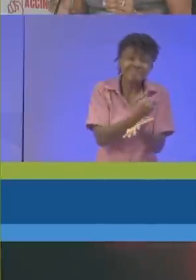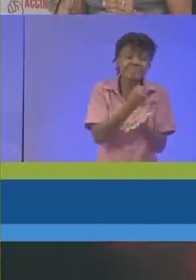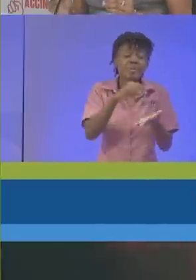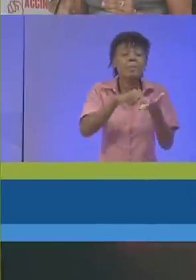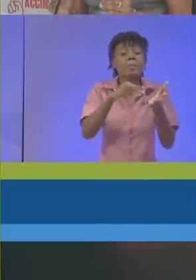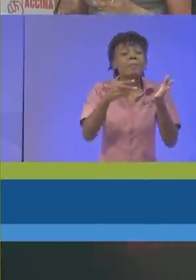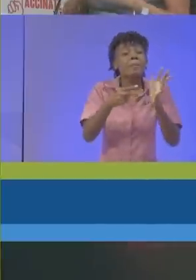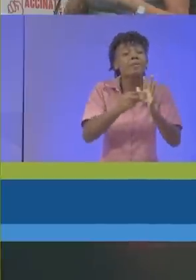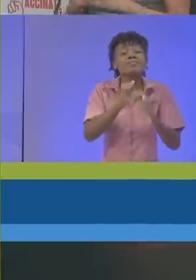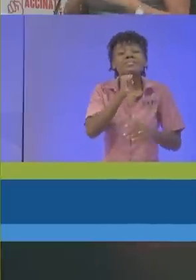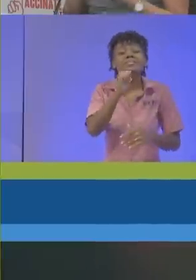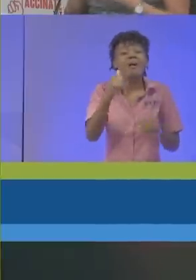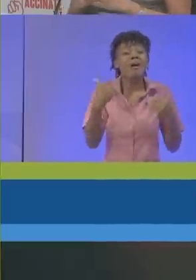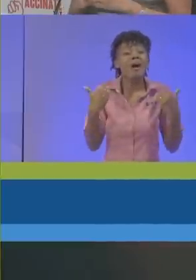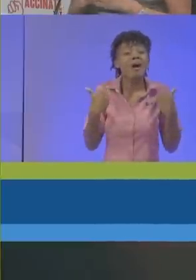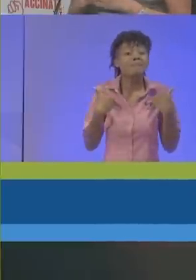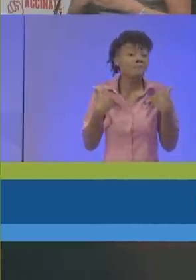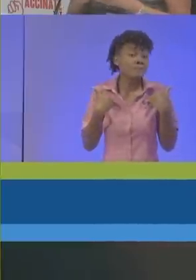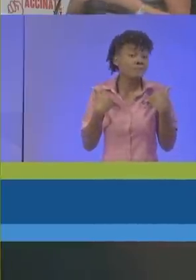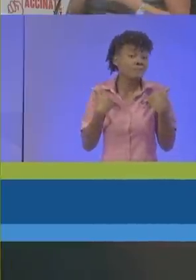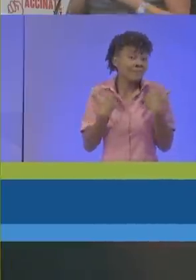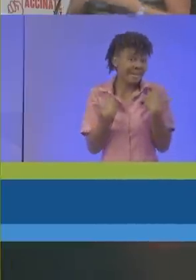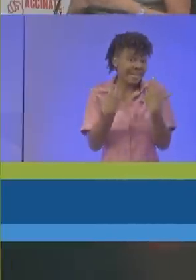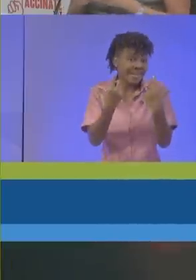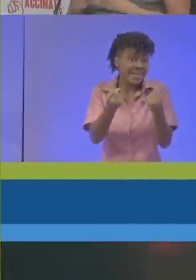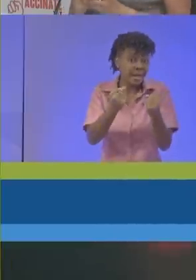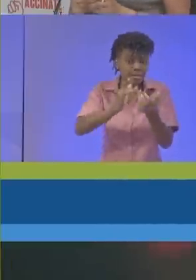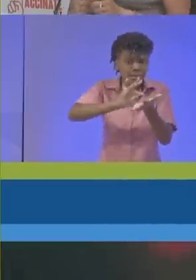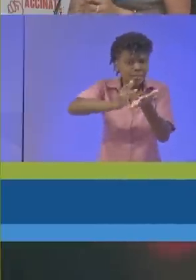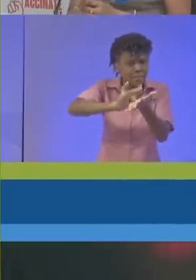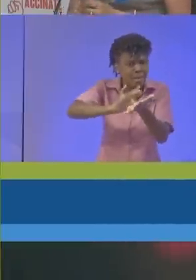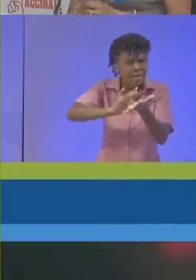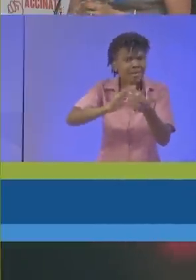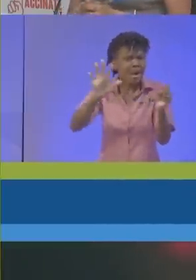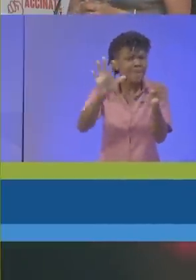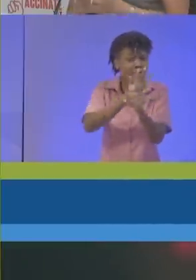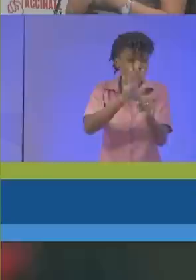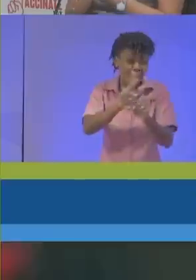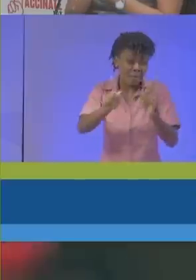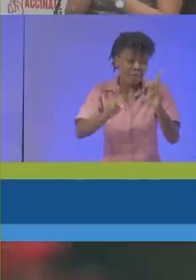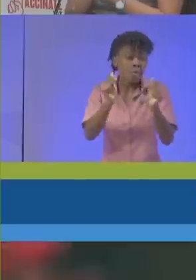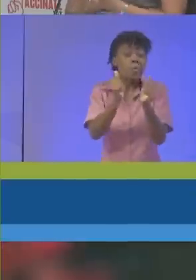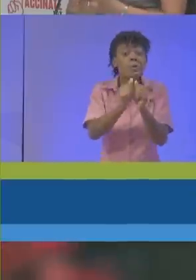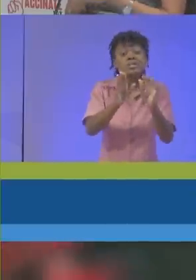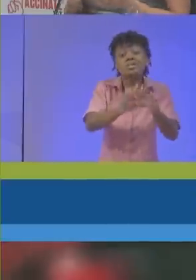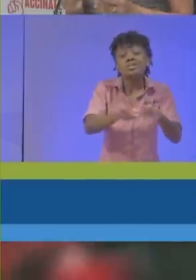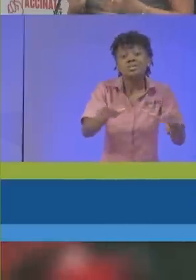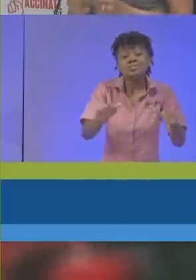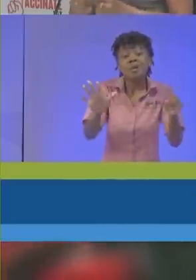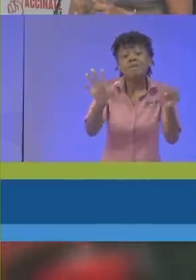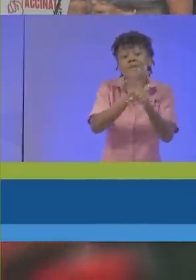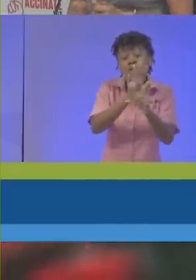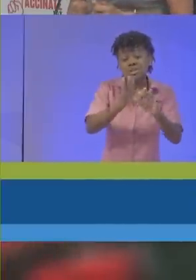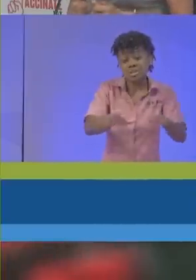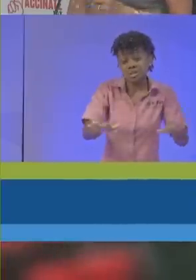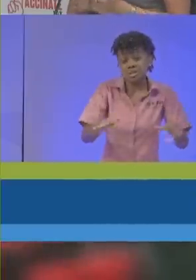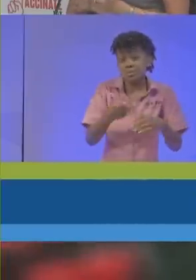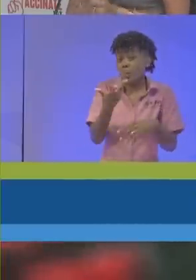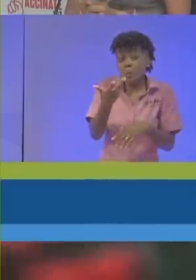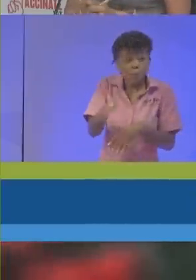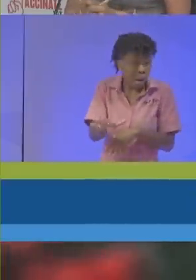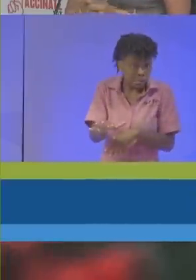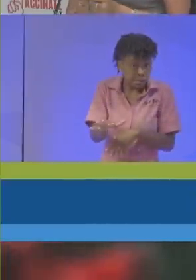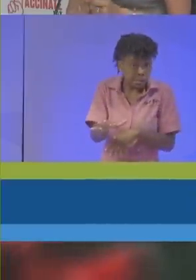children. Because we are aware that we are maintaining the public health guidelines, so we are actually operating